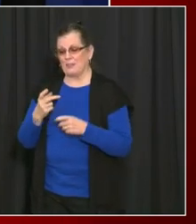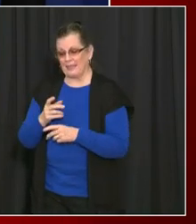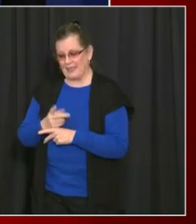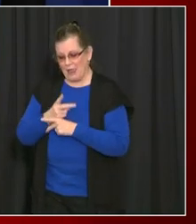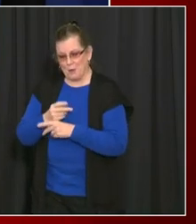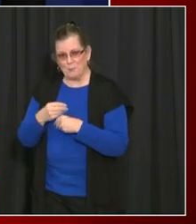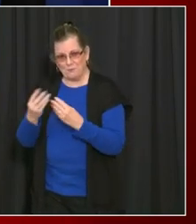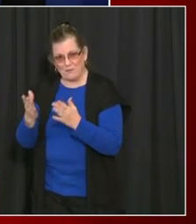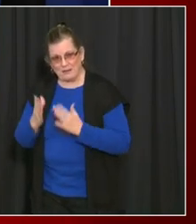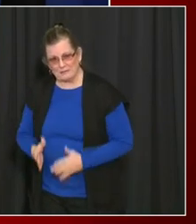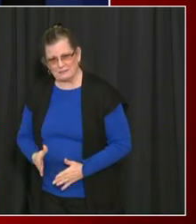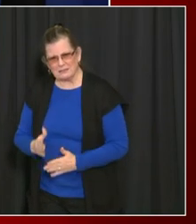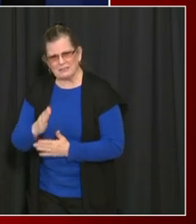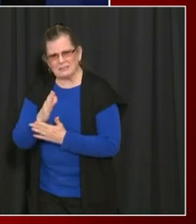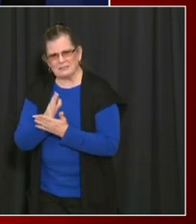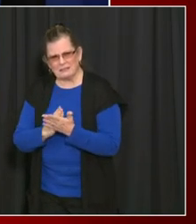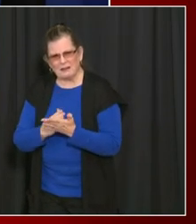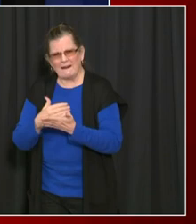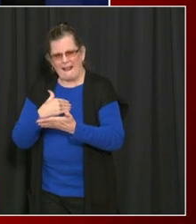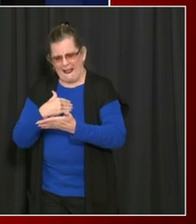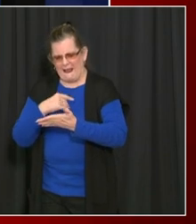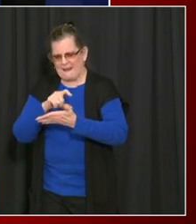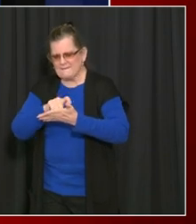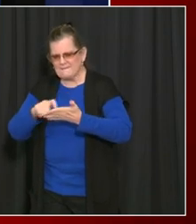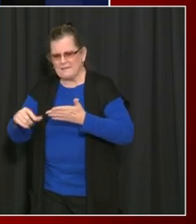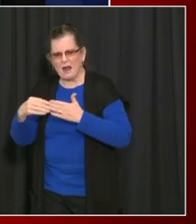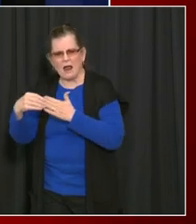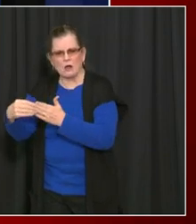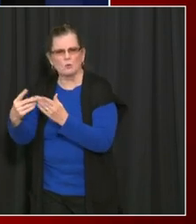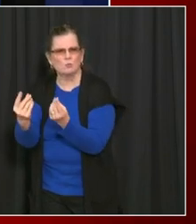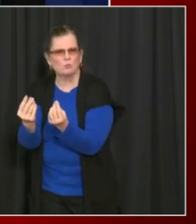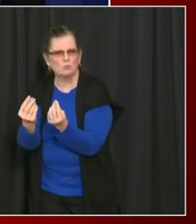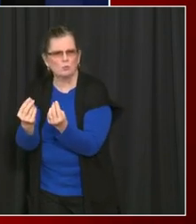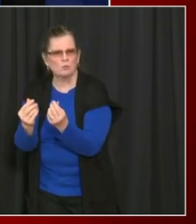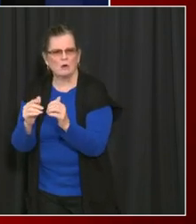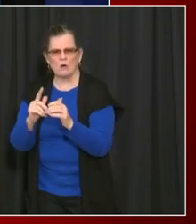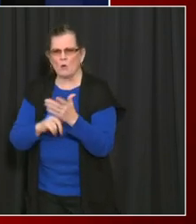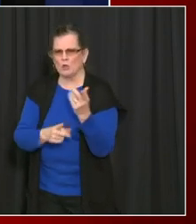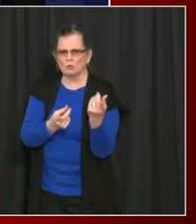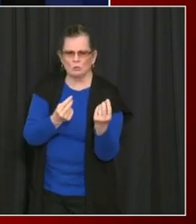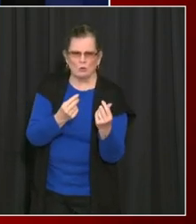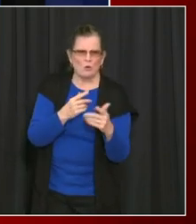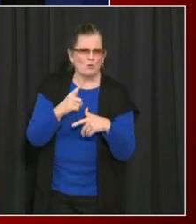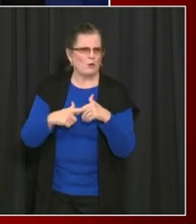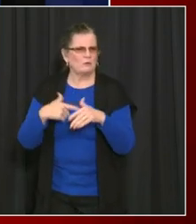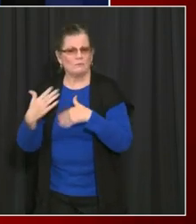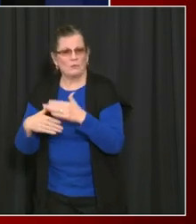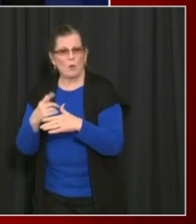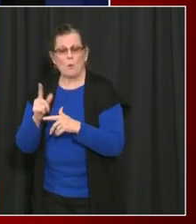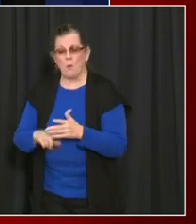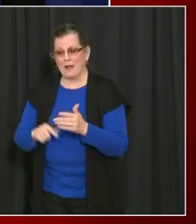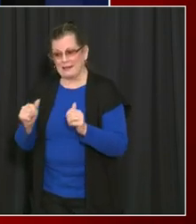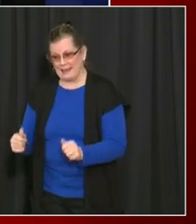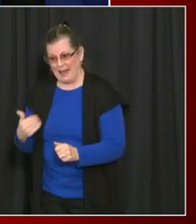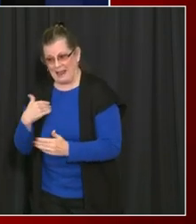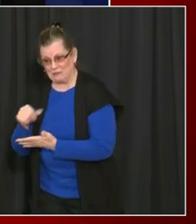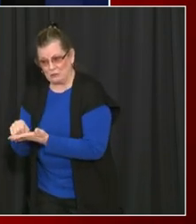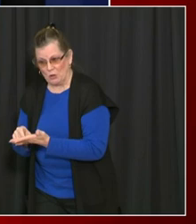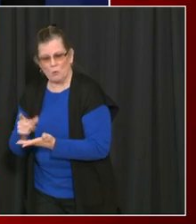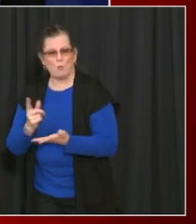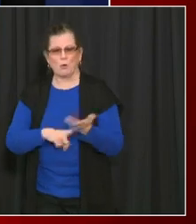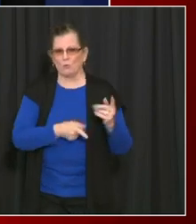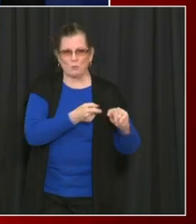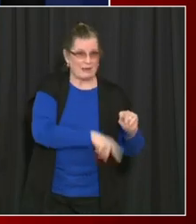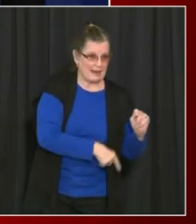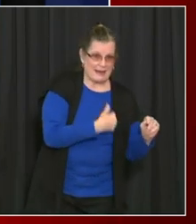as to what procedures or what types of healthcare services we suggest should be offered